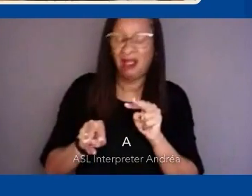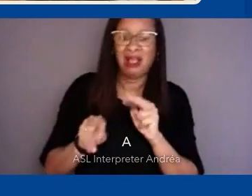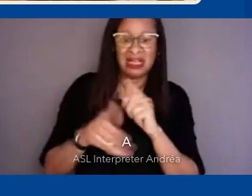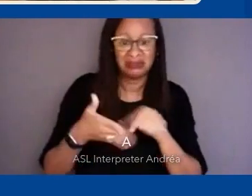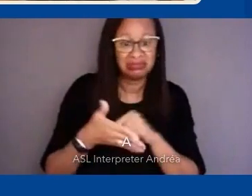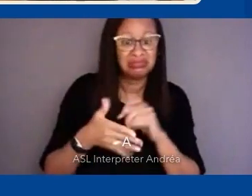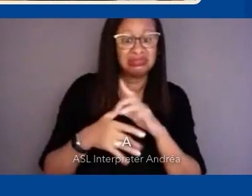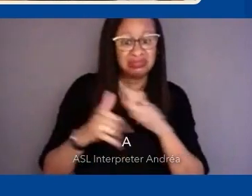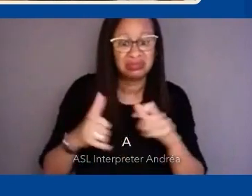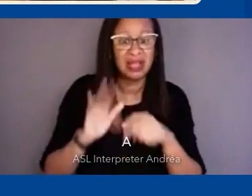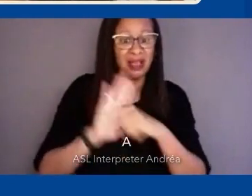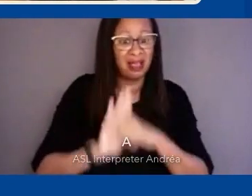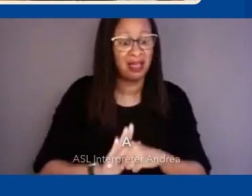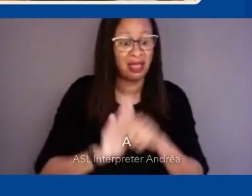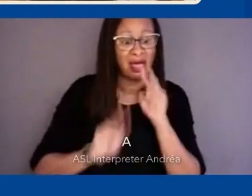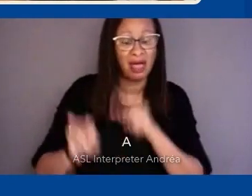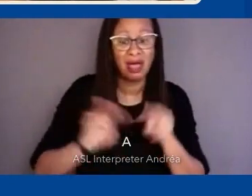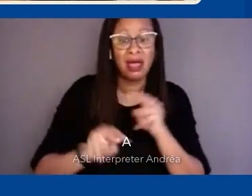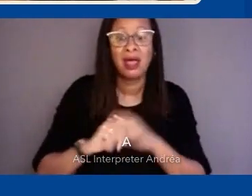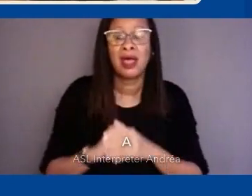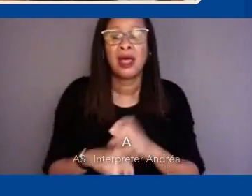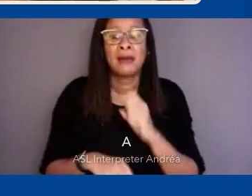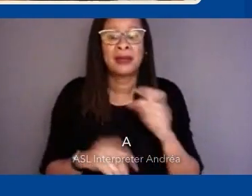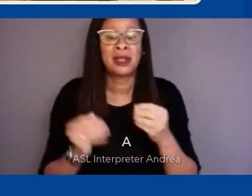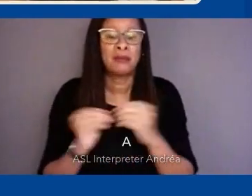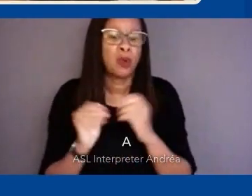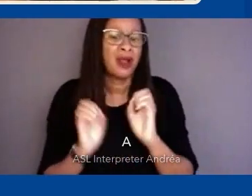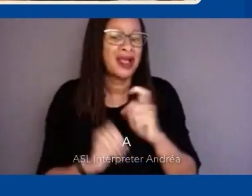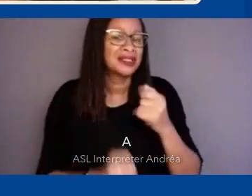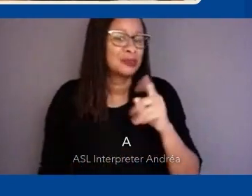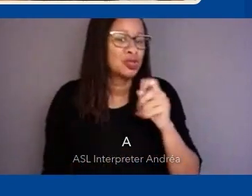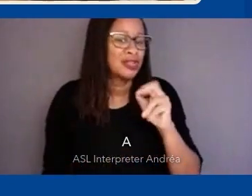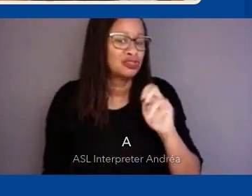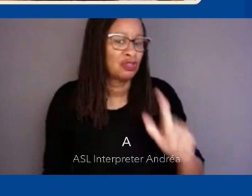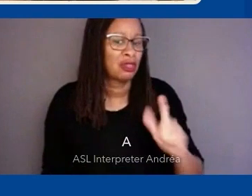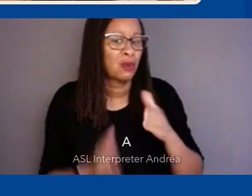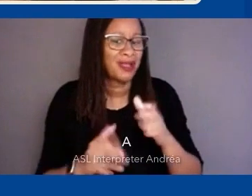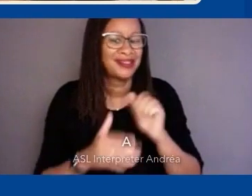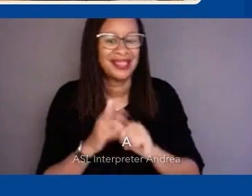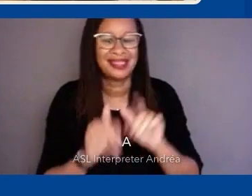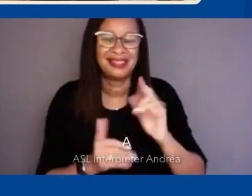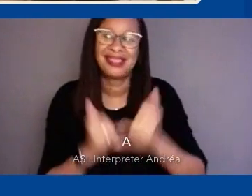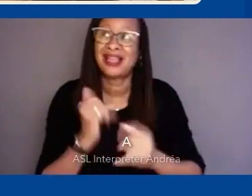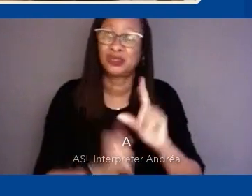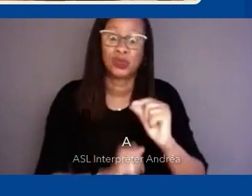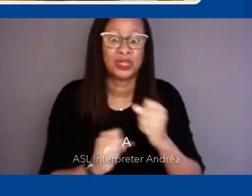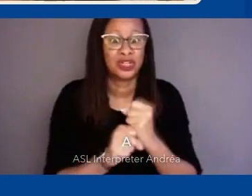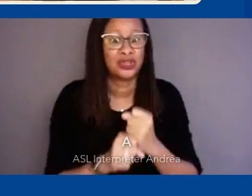certainly in like a exponential way in the last 2 decades.